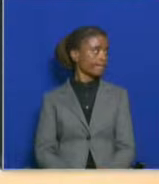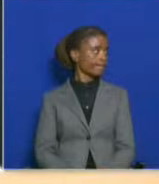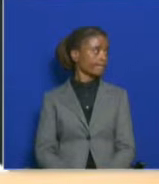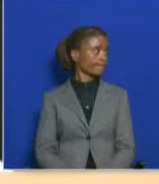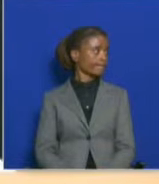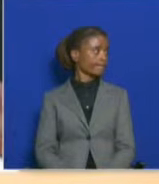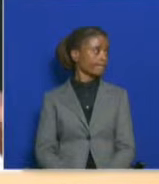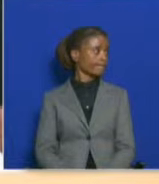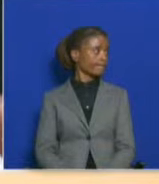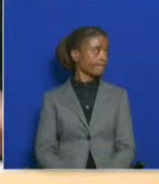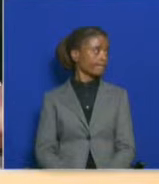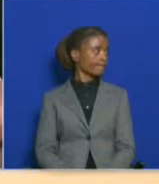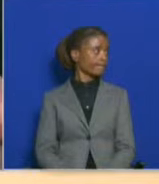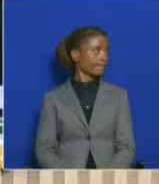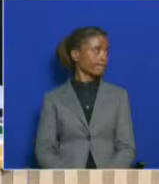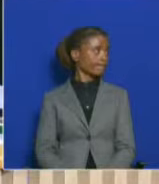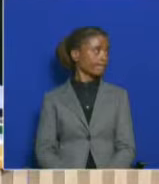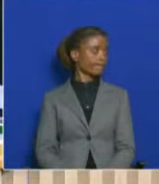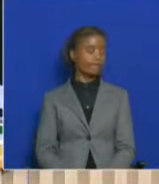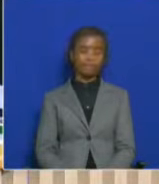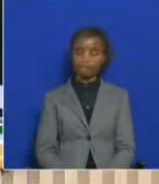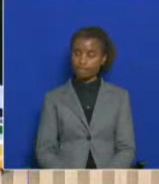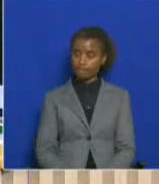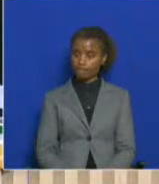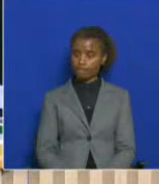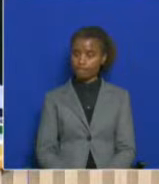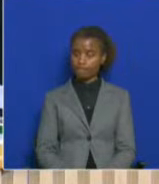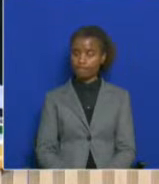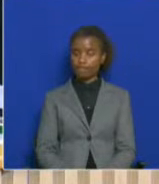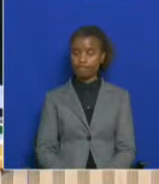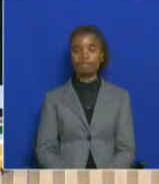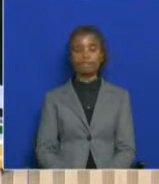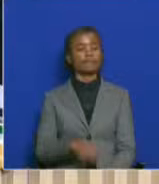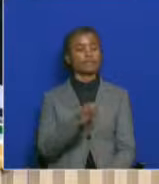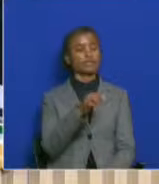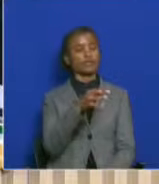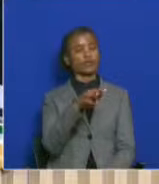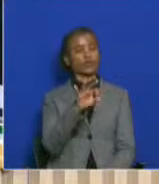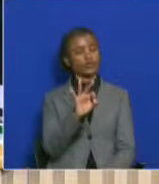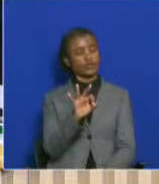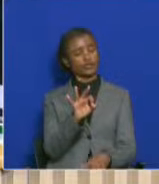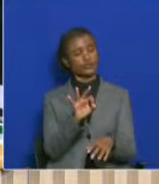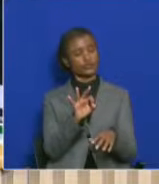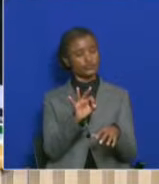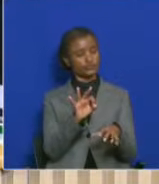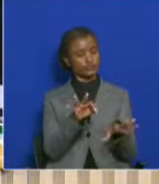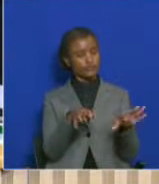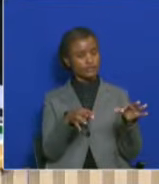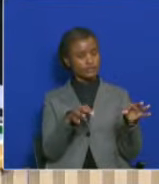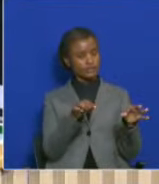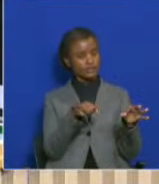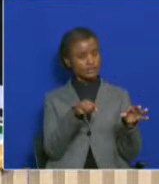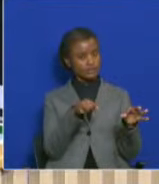That's the correct Yes, page. that's the but same you've got document. a different page number. Oh.